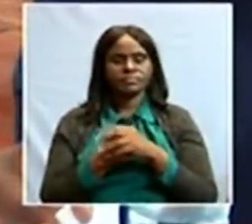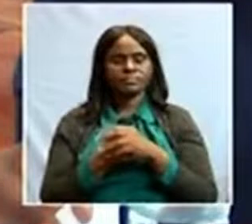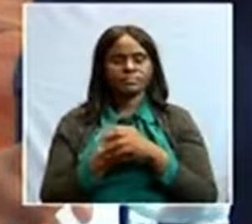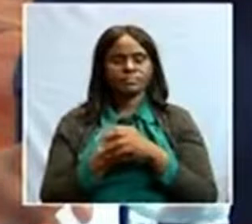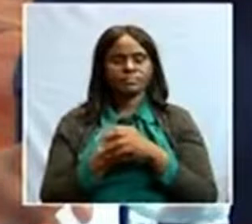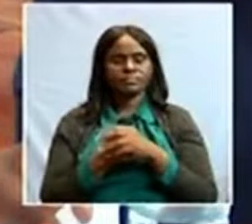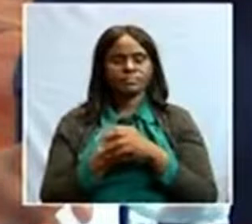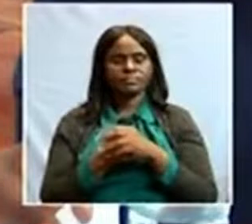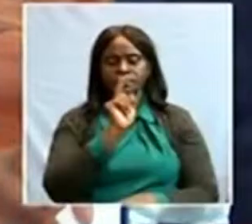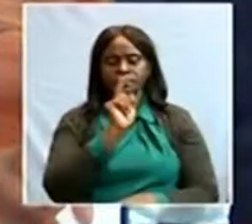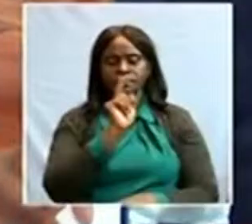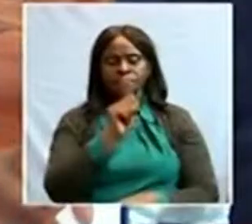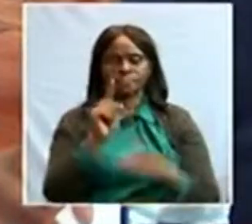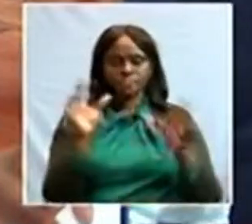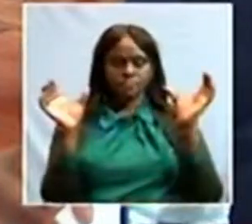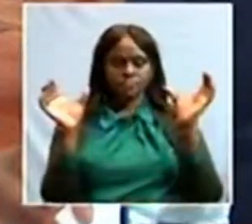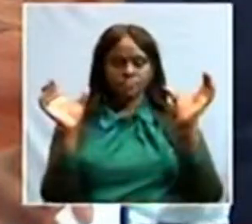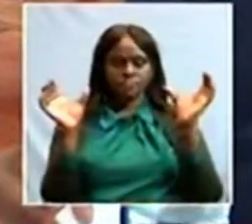the fact that the council